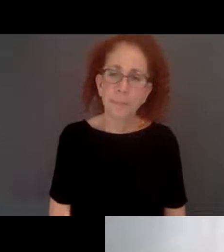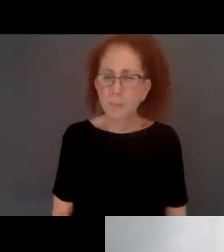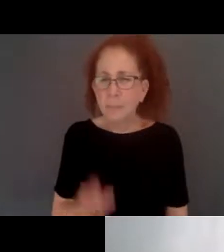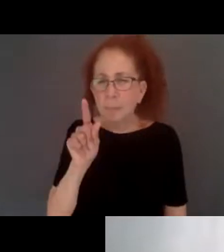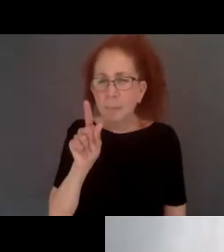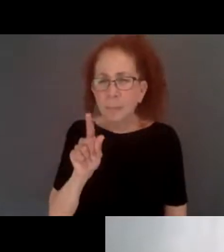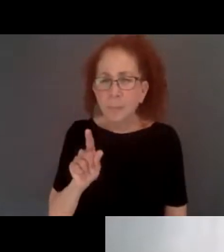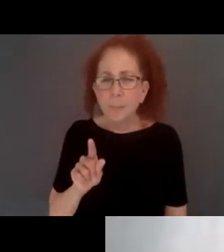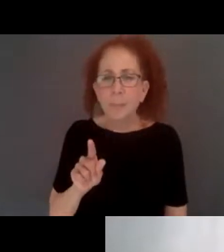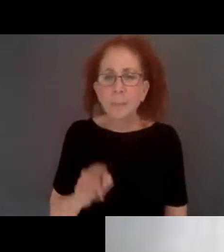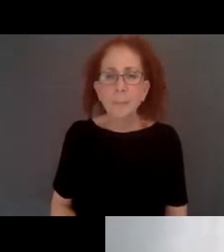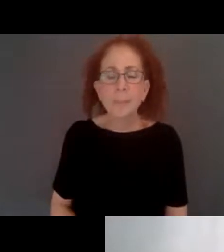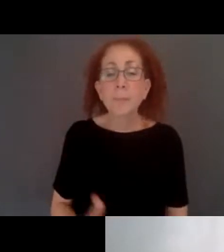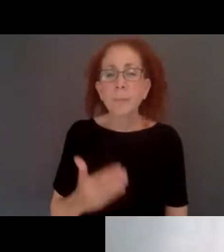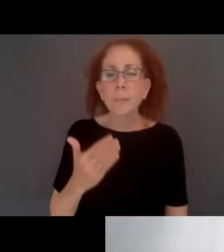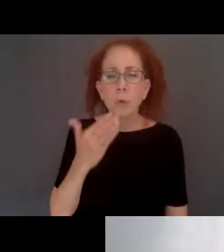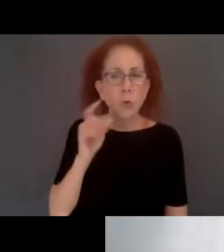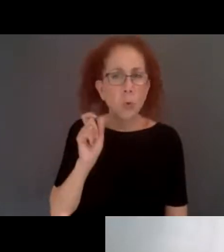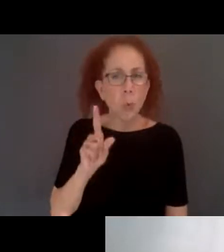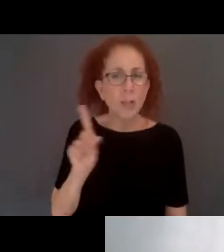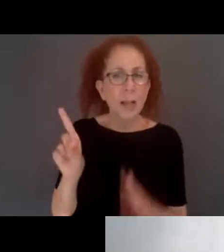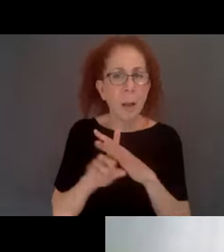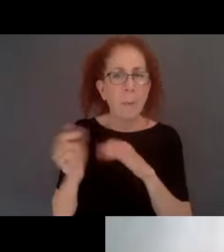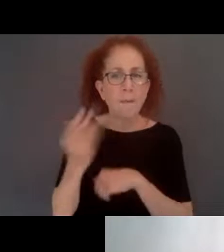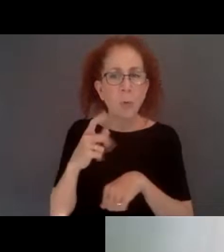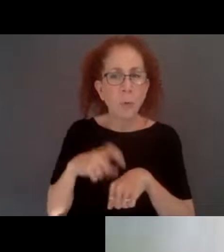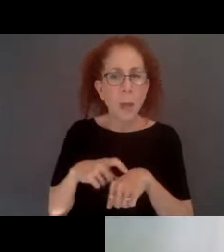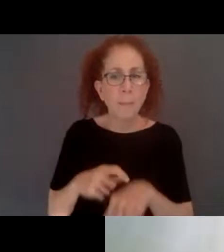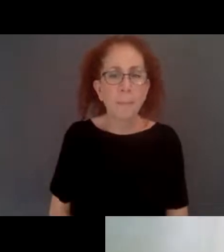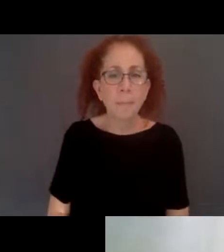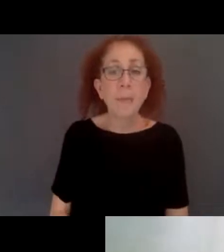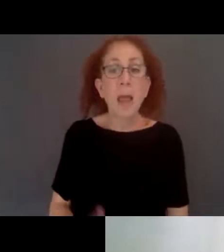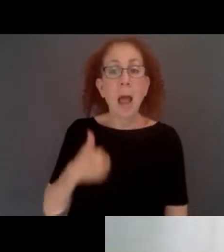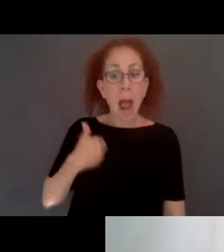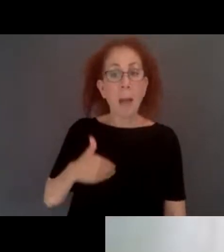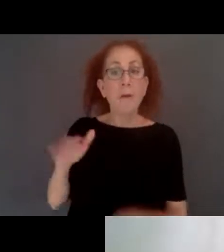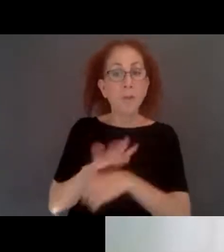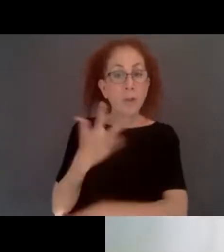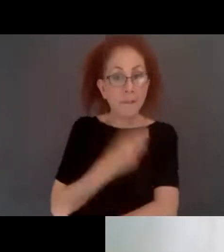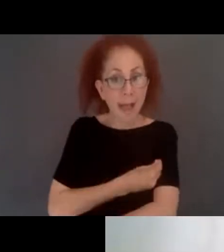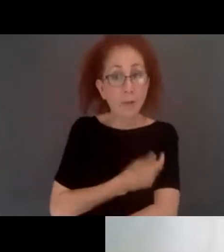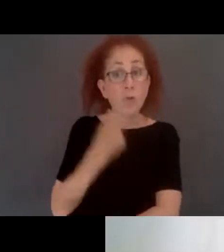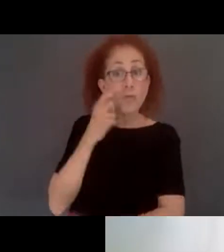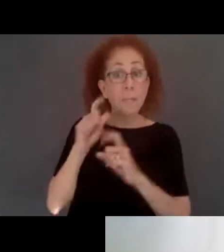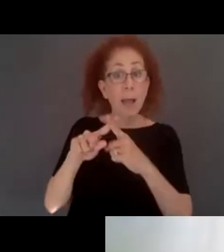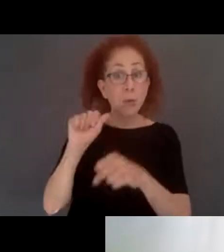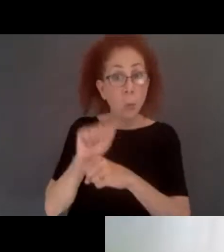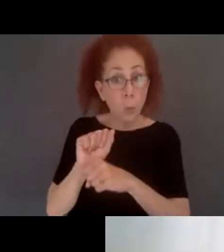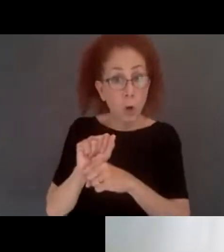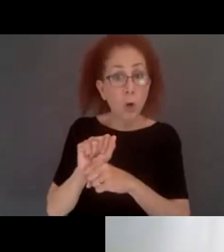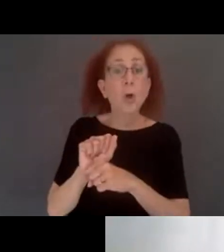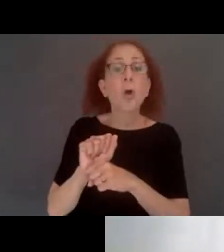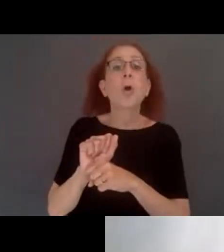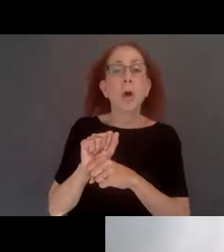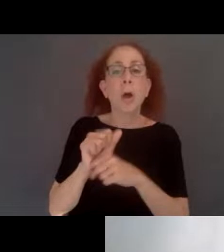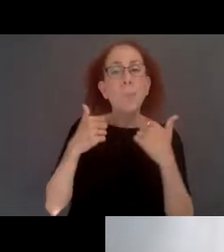So I think this is a good question that has come up a few times. I'm fully vaccinated and recently returned to work on an alternate schedule. I'm trying to